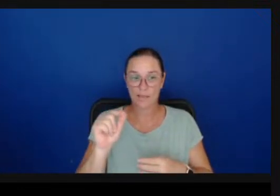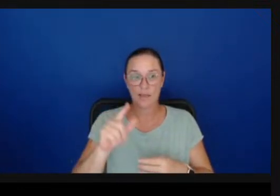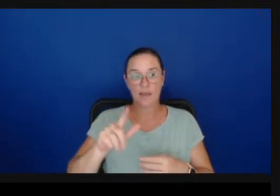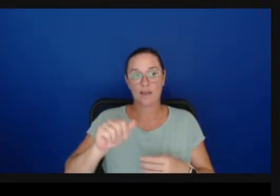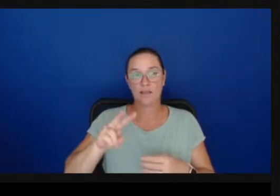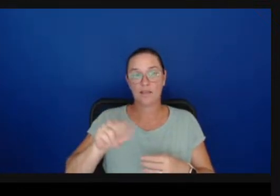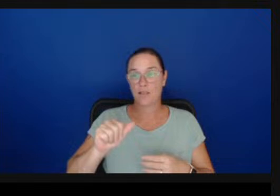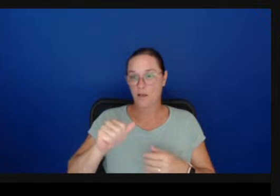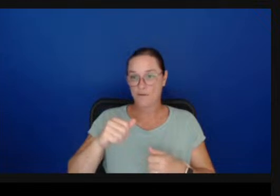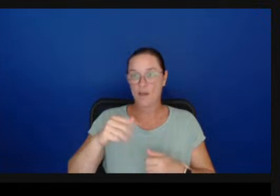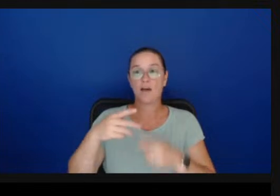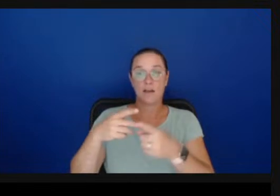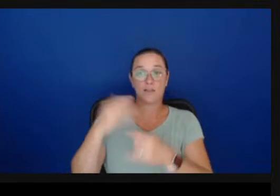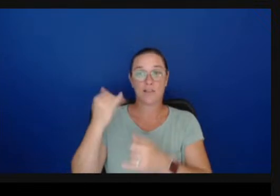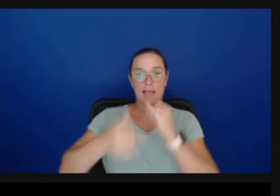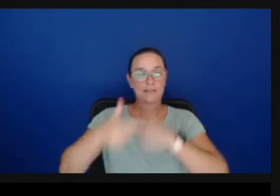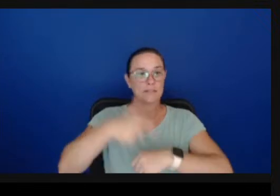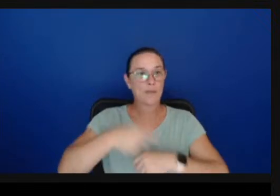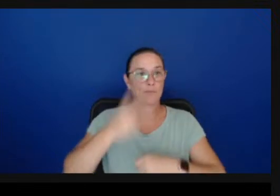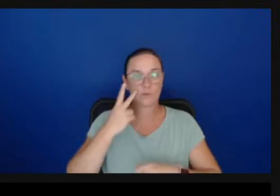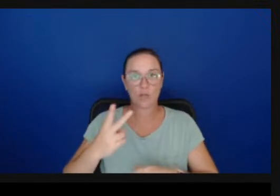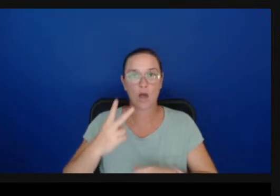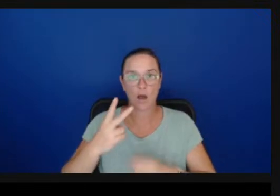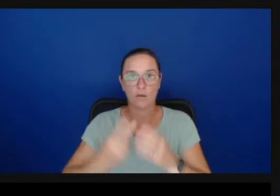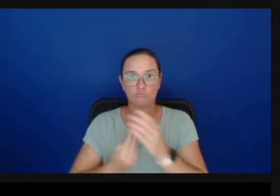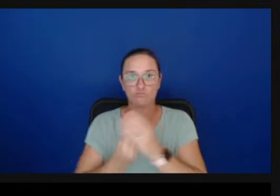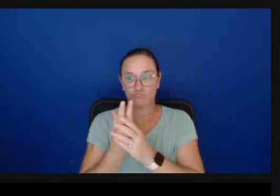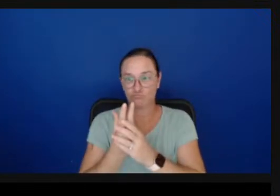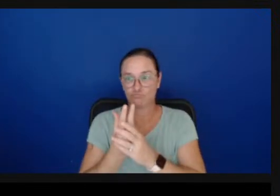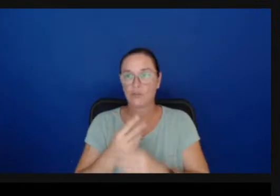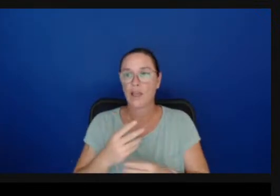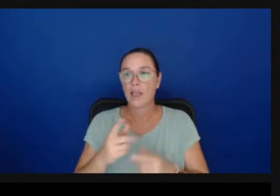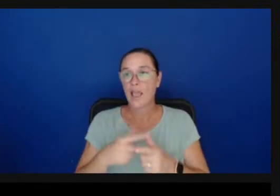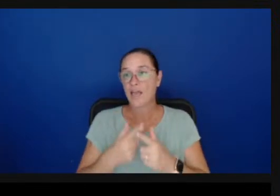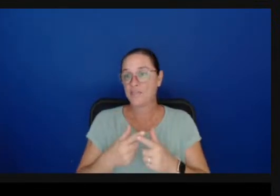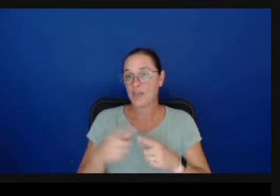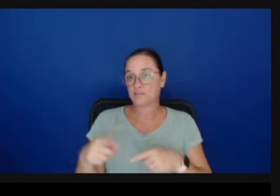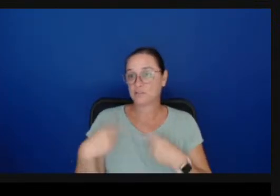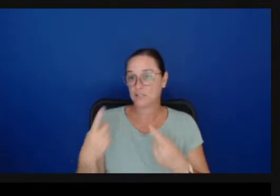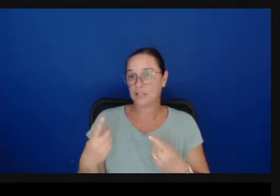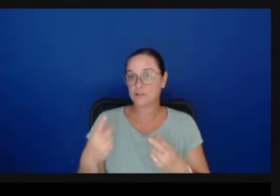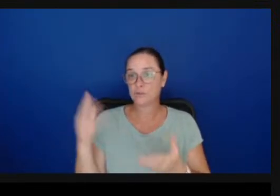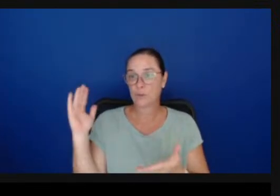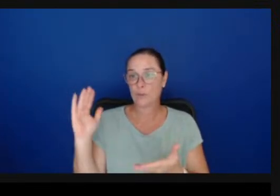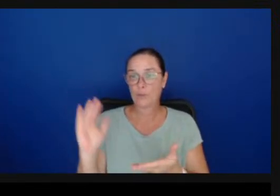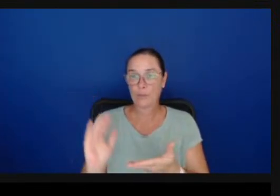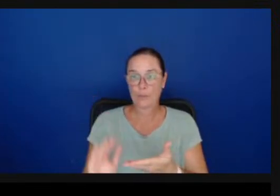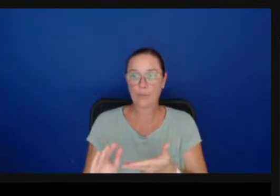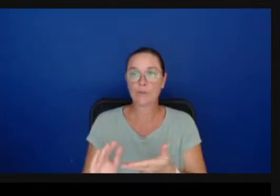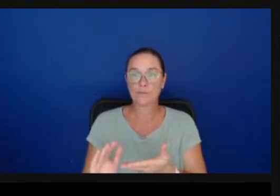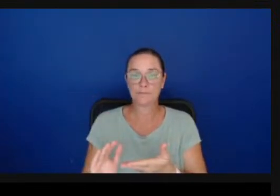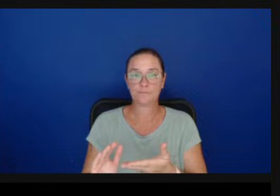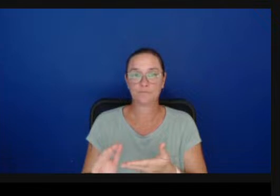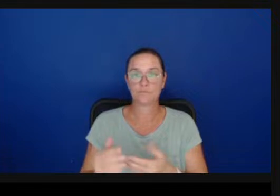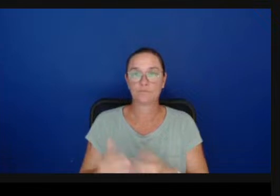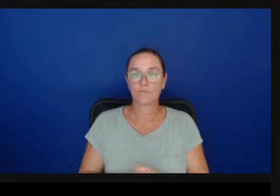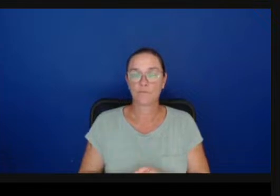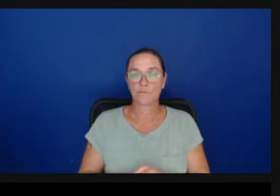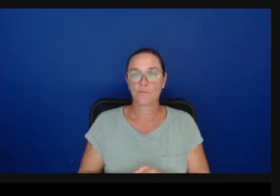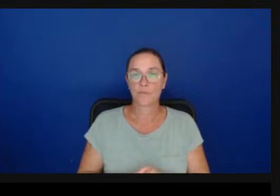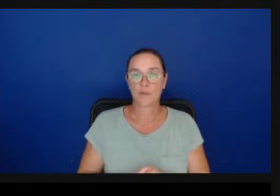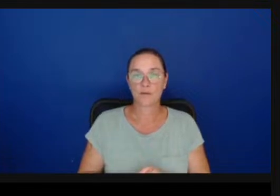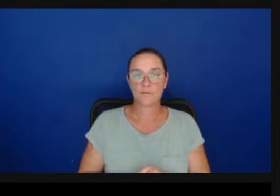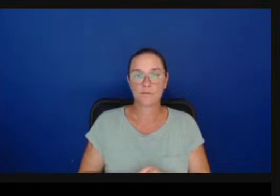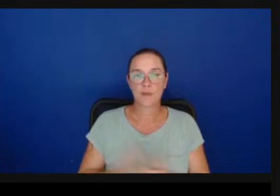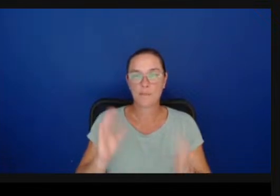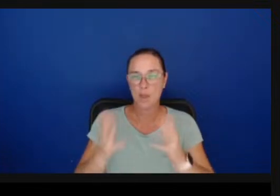of the ground. And since then, we've had very few earthquakes per day relative to what we had on the buildup and during the event